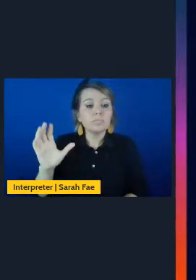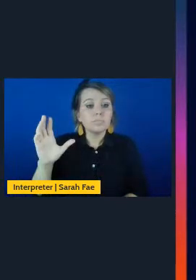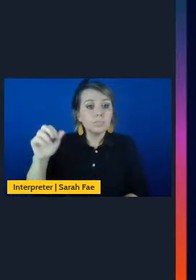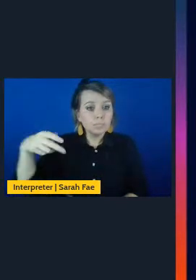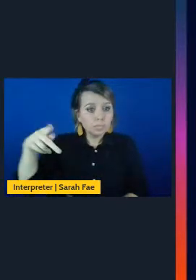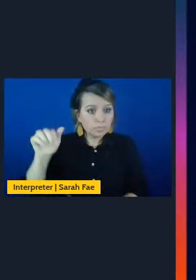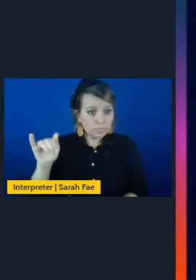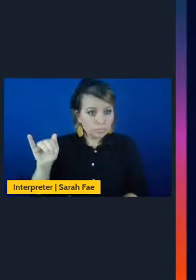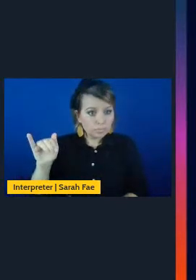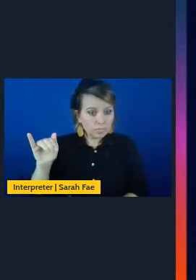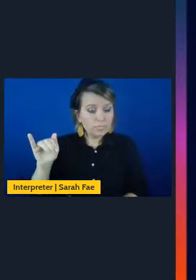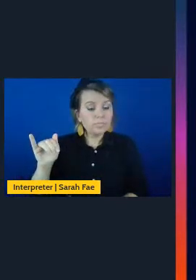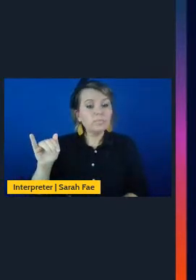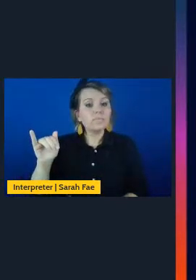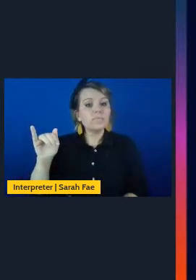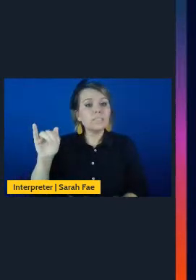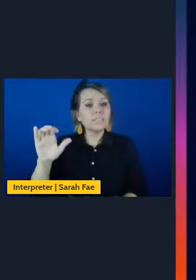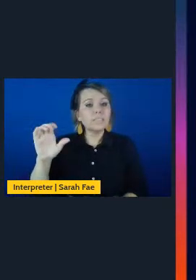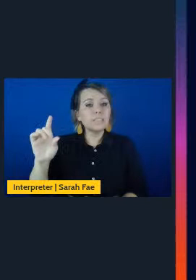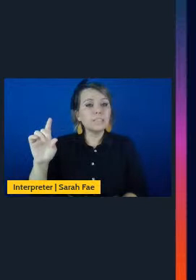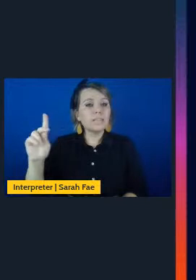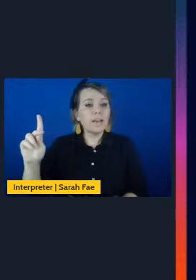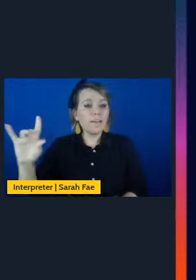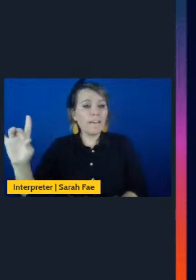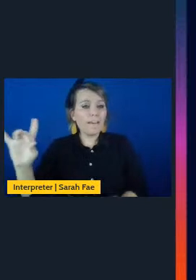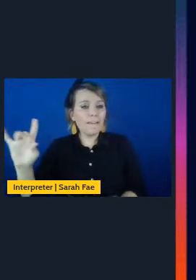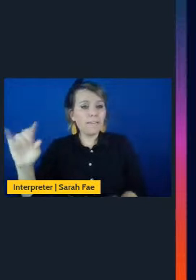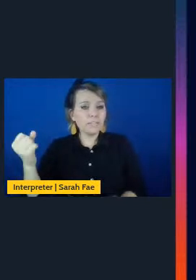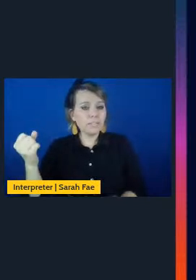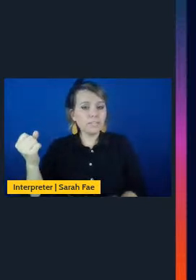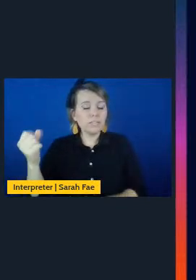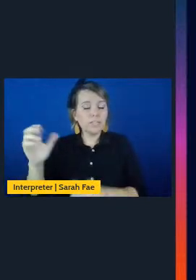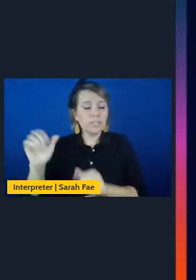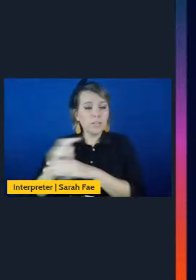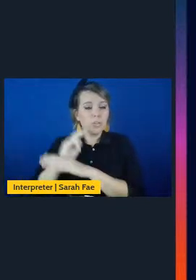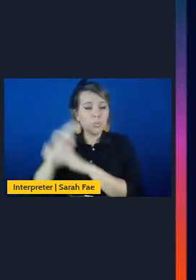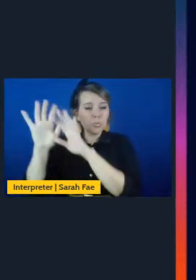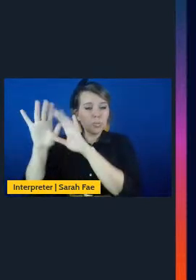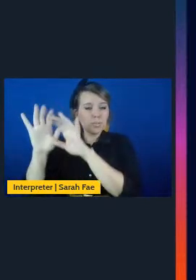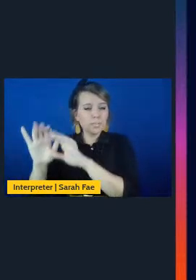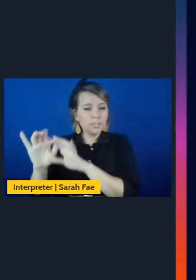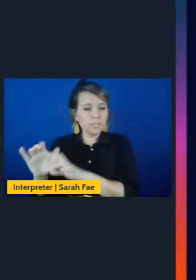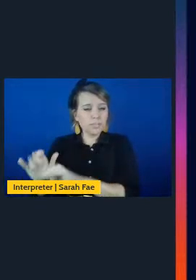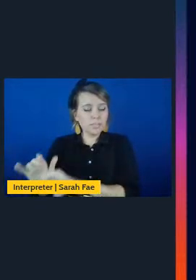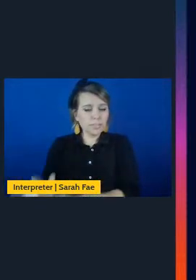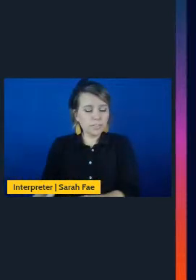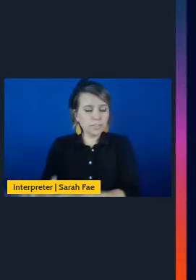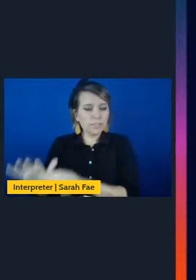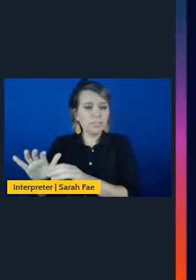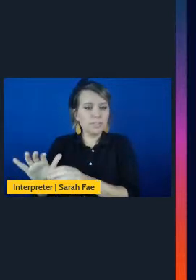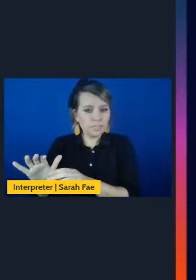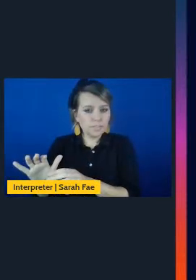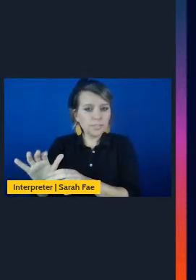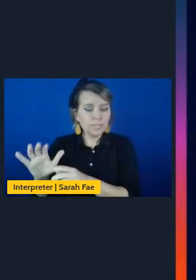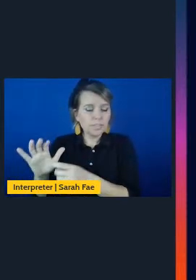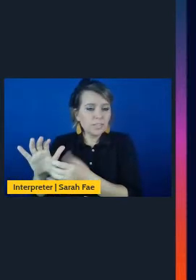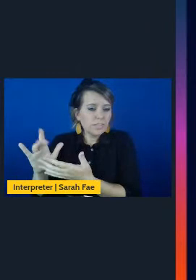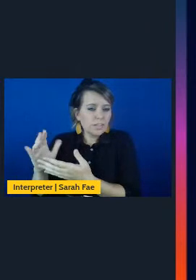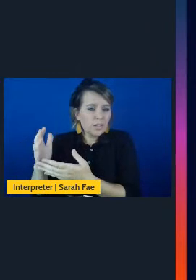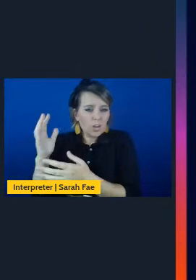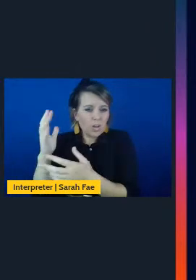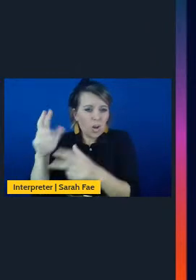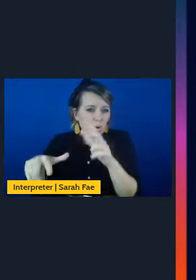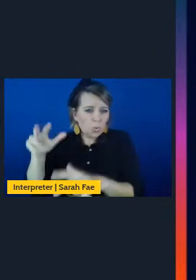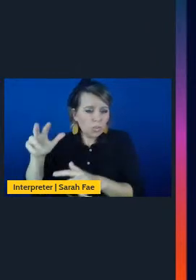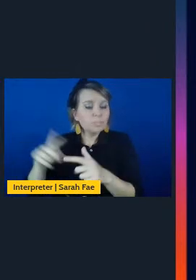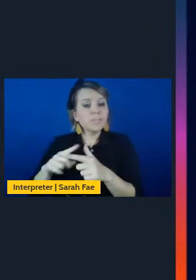bit verbose to begin with, and that's where the CDKs plus library or the set of APIs come in. Now, here is